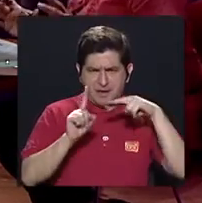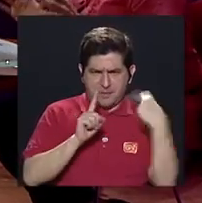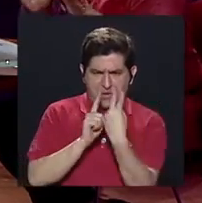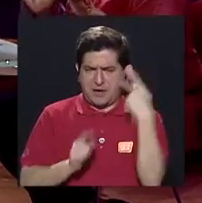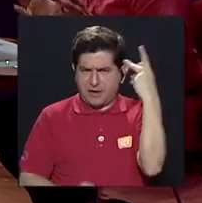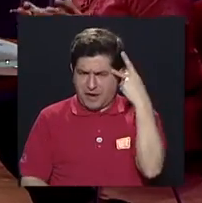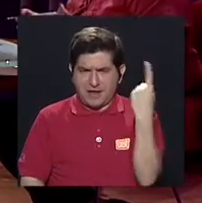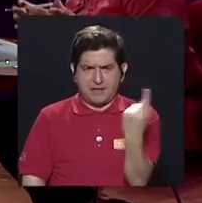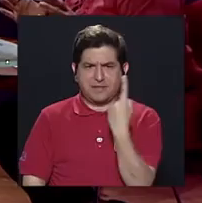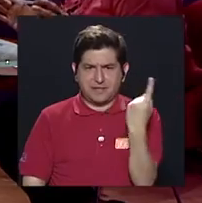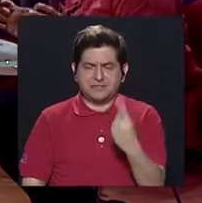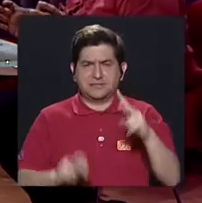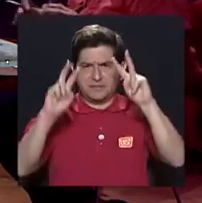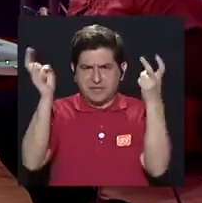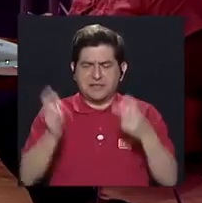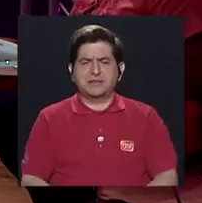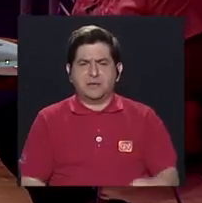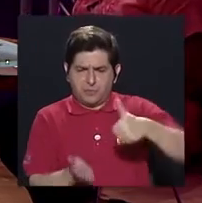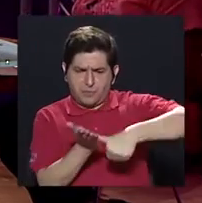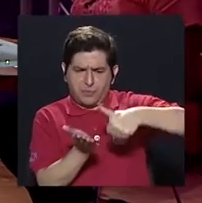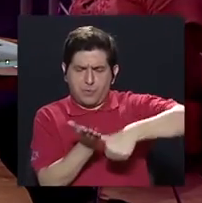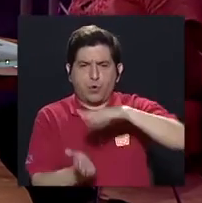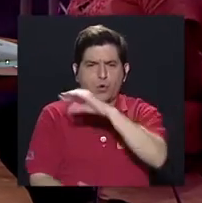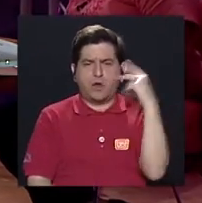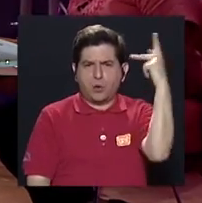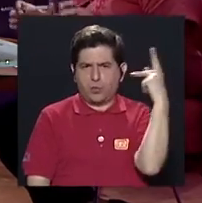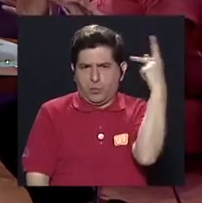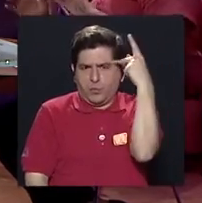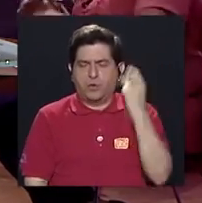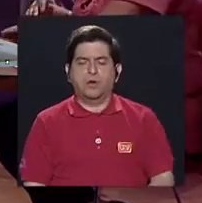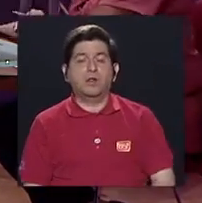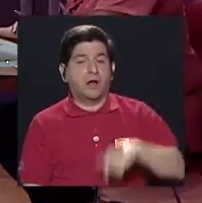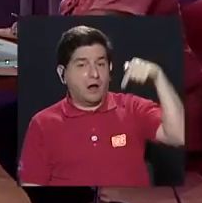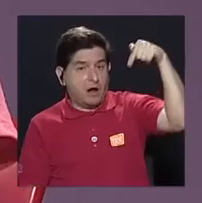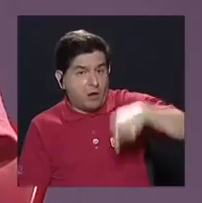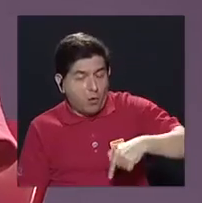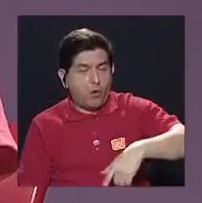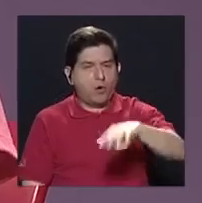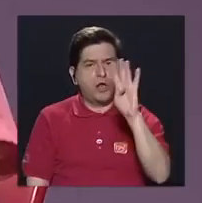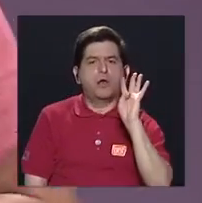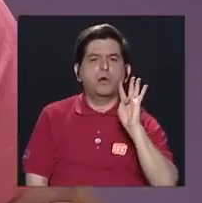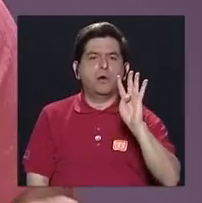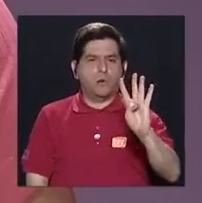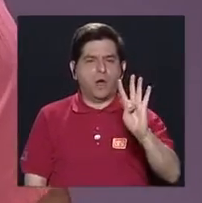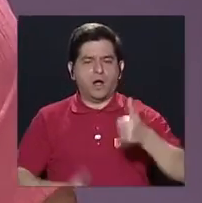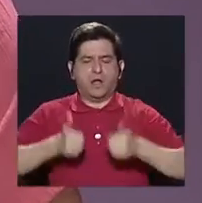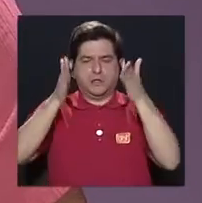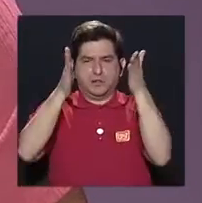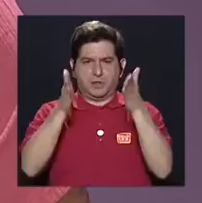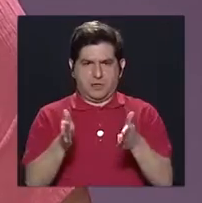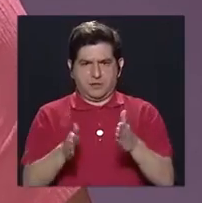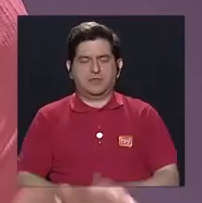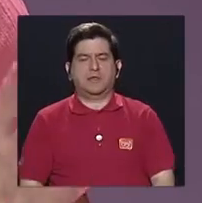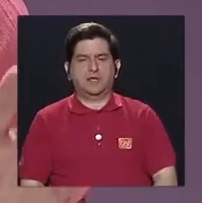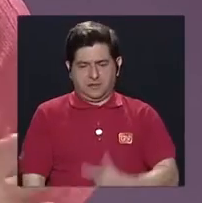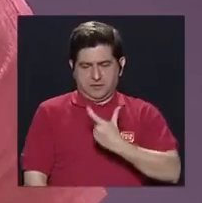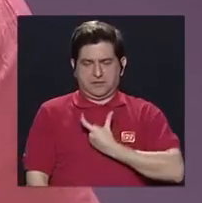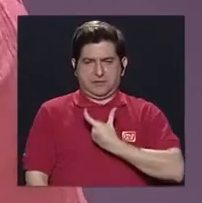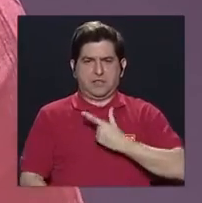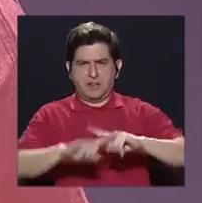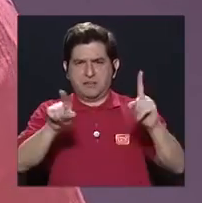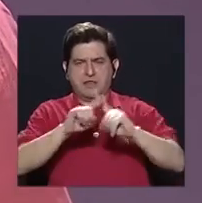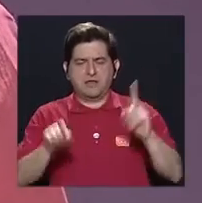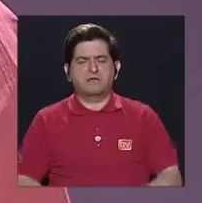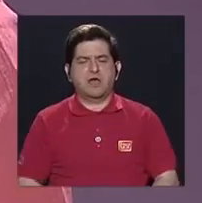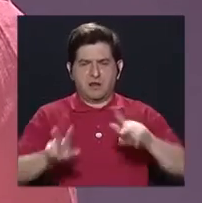in the topic of election and political politics. And, well, today we have four candidates of different